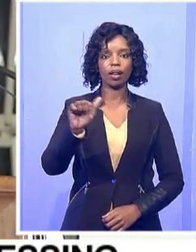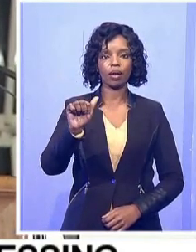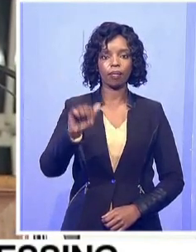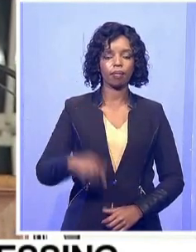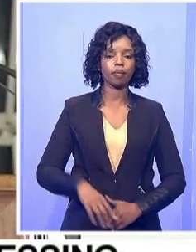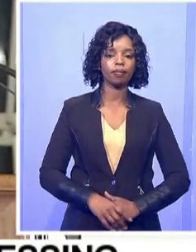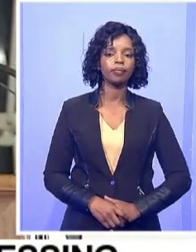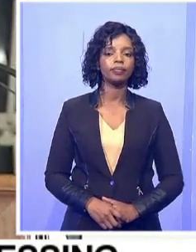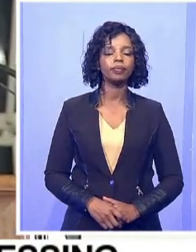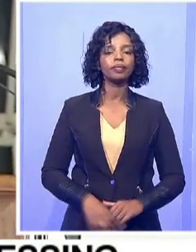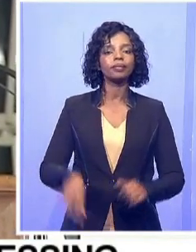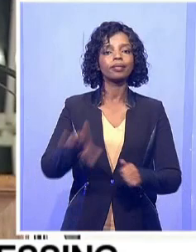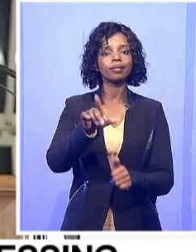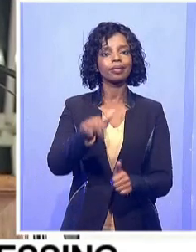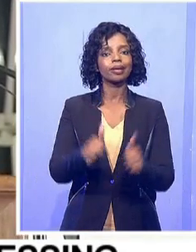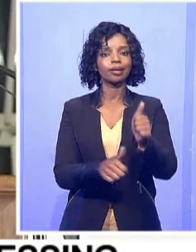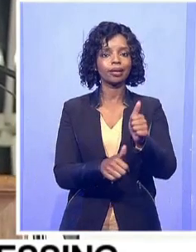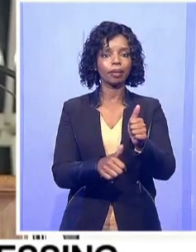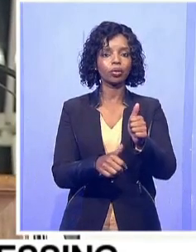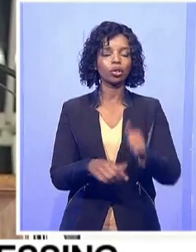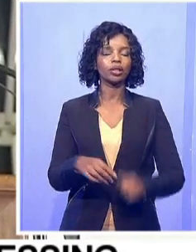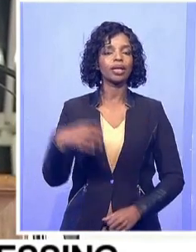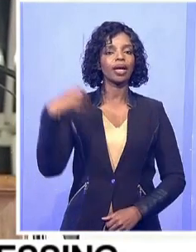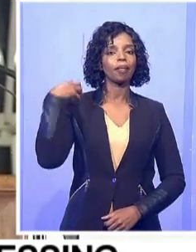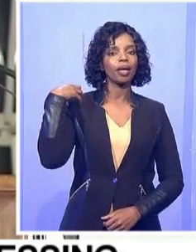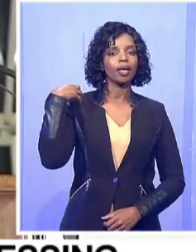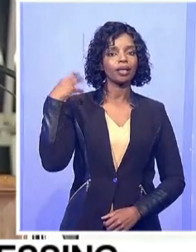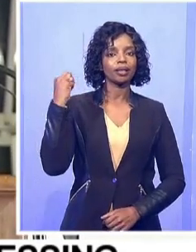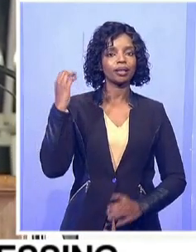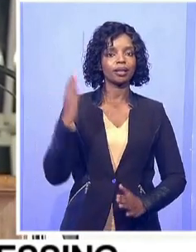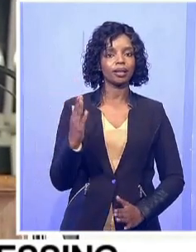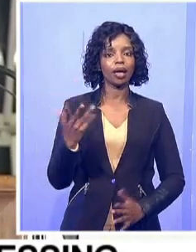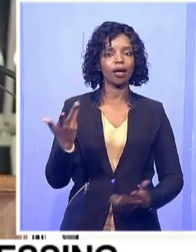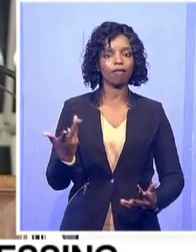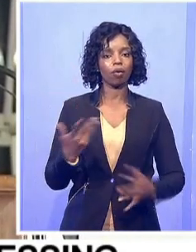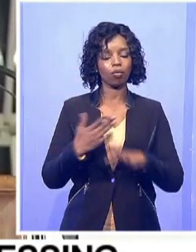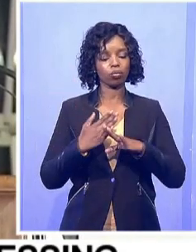Deputy Minister of Defense and Military Veterans,